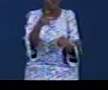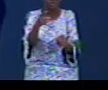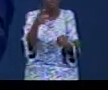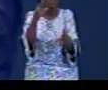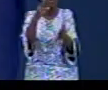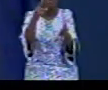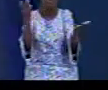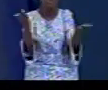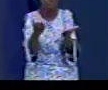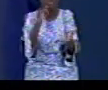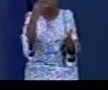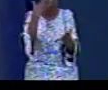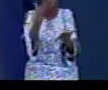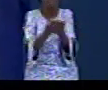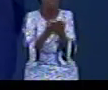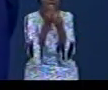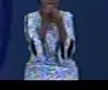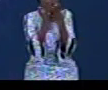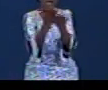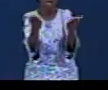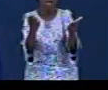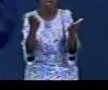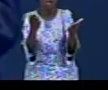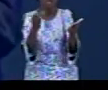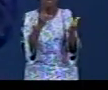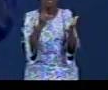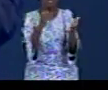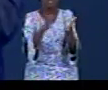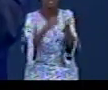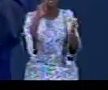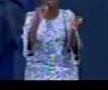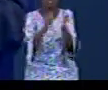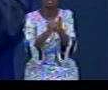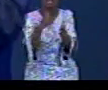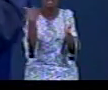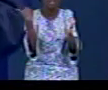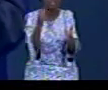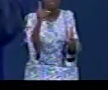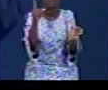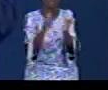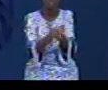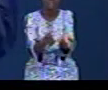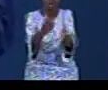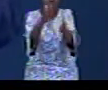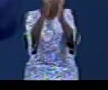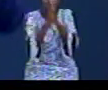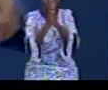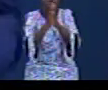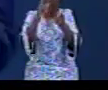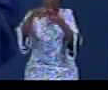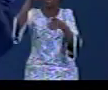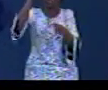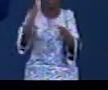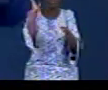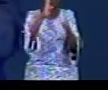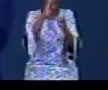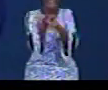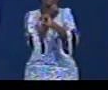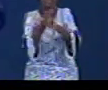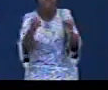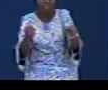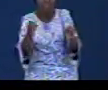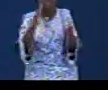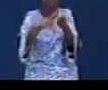That whosoever will call on the name of the Lord will be saved and forgiven and set free and